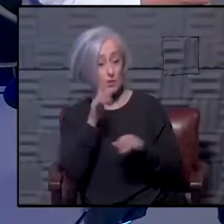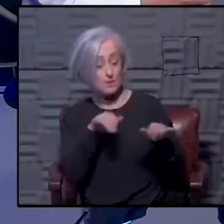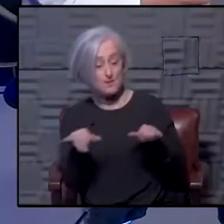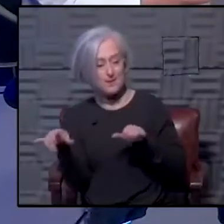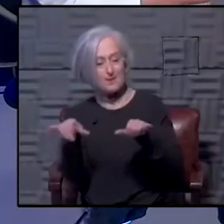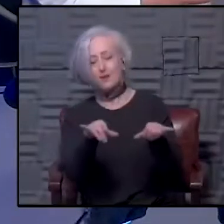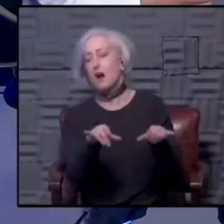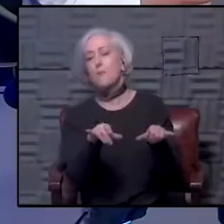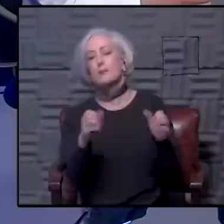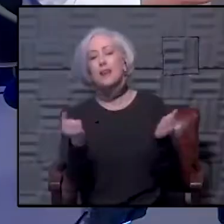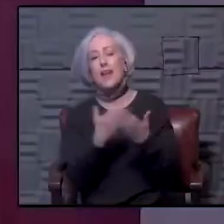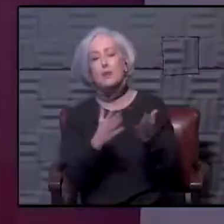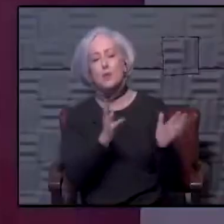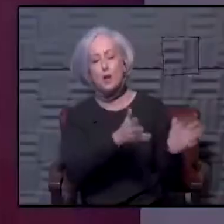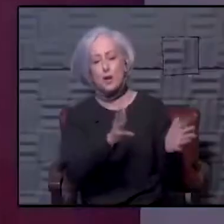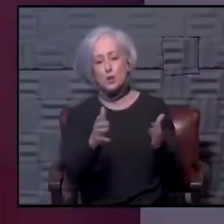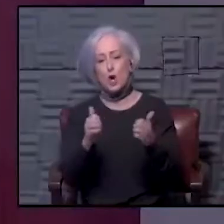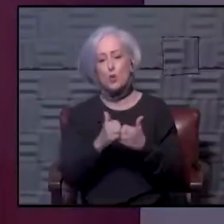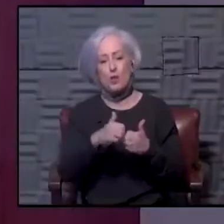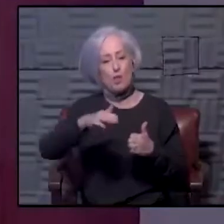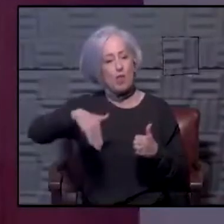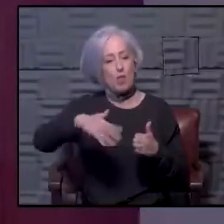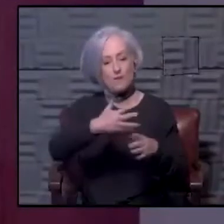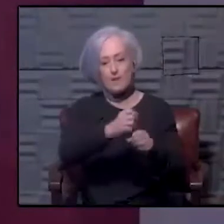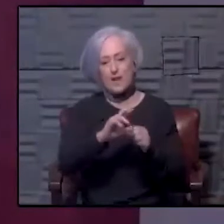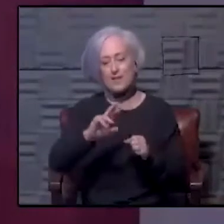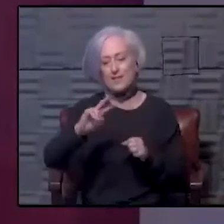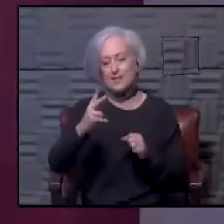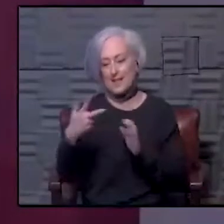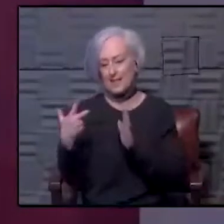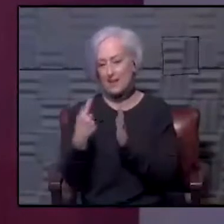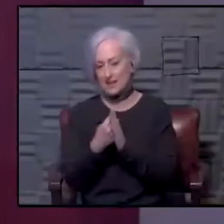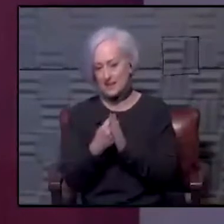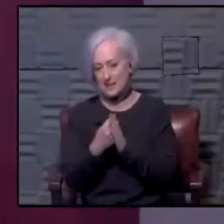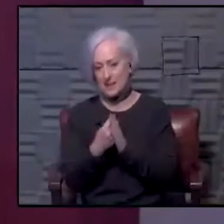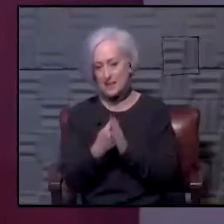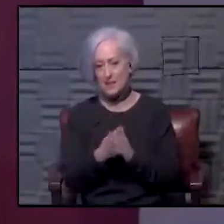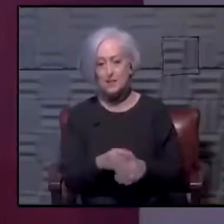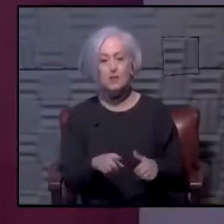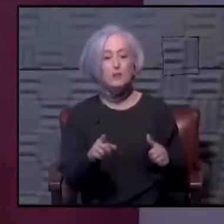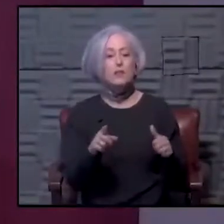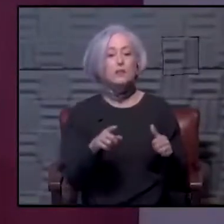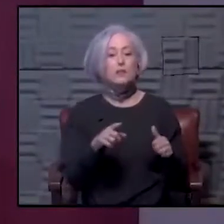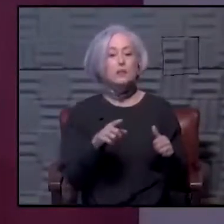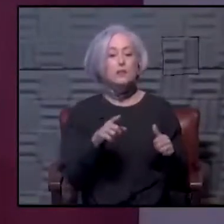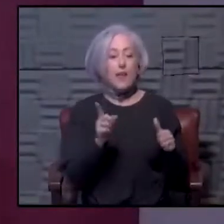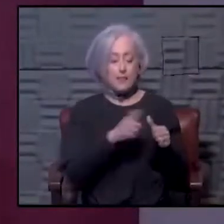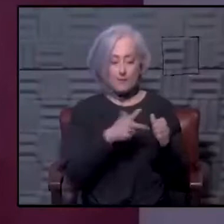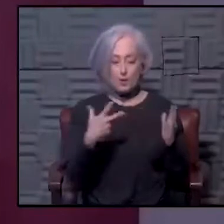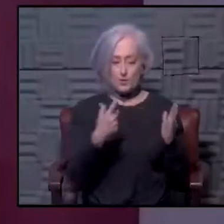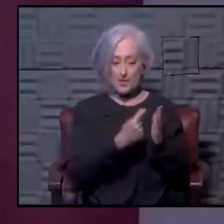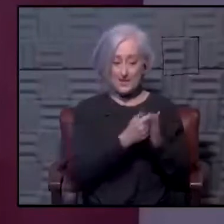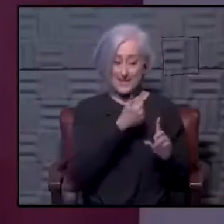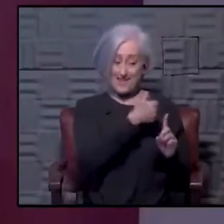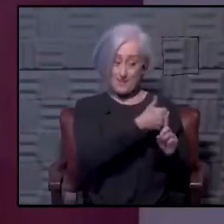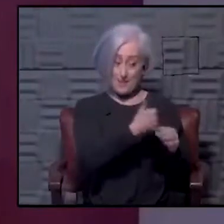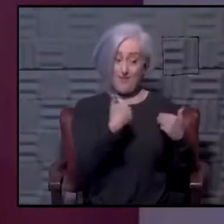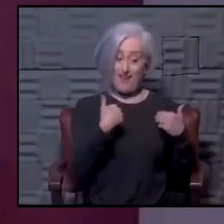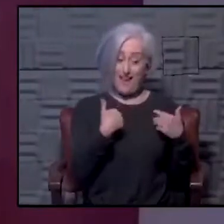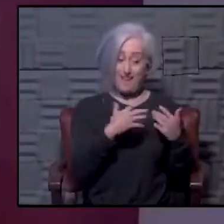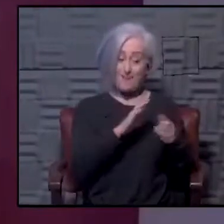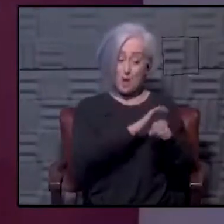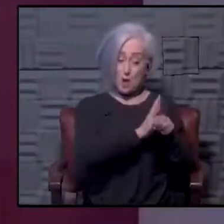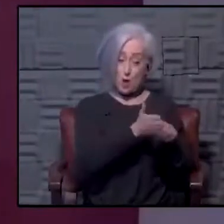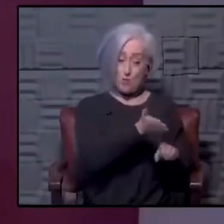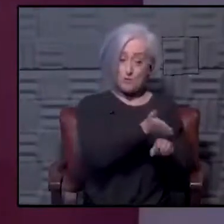has had, and they haven't received their second vaccine yet, but their first vaccine, and they also did have COVID, they do seem to have a little bit